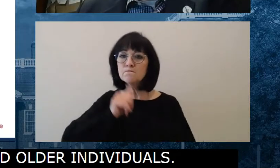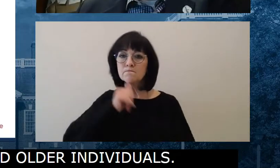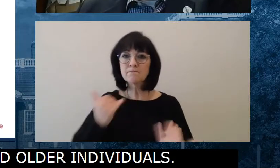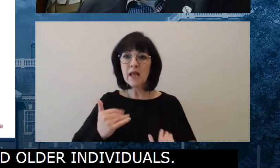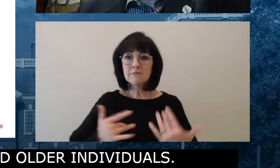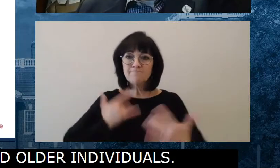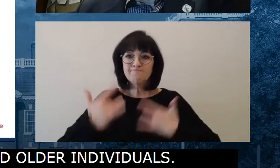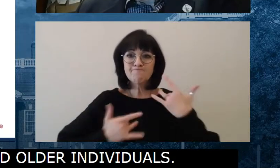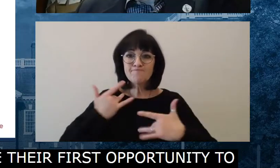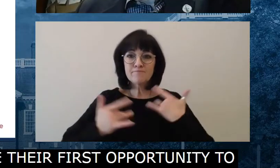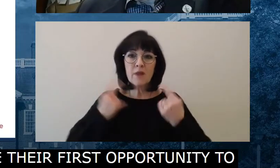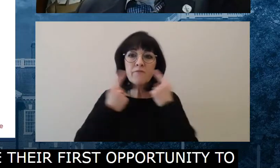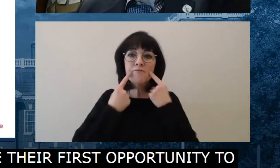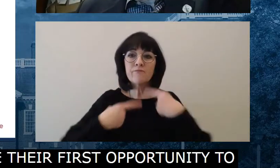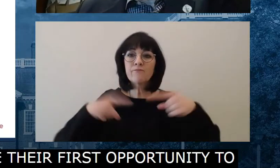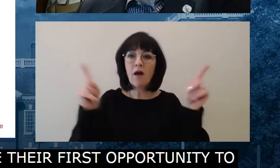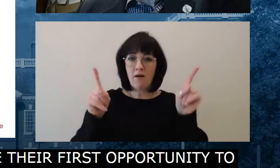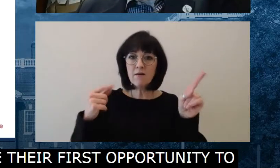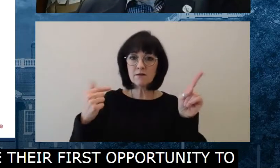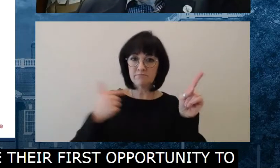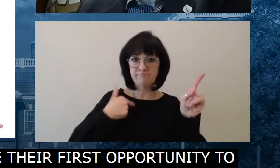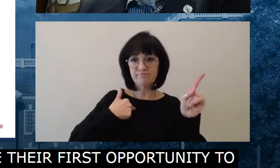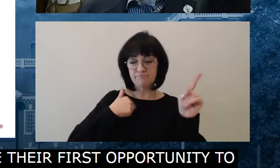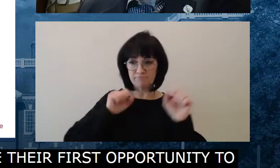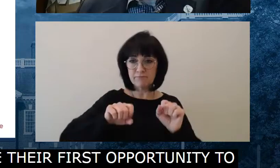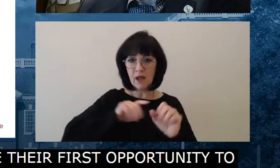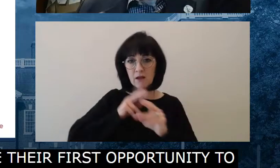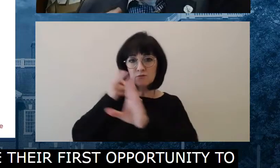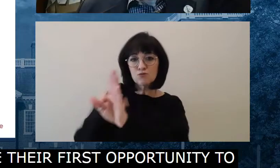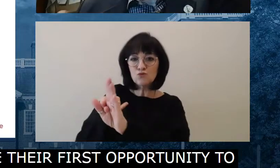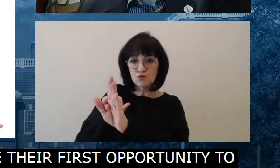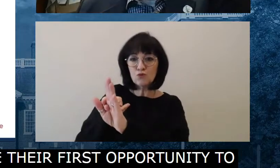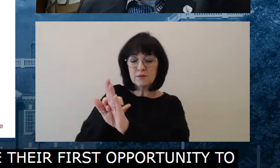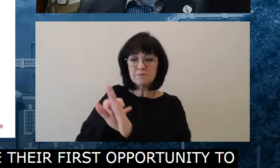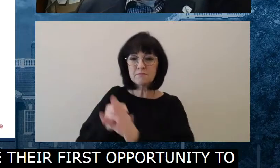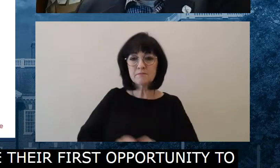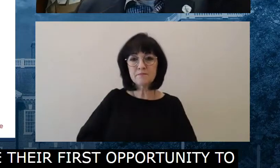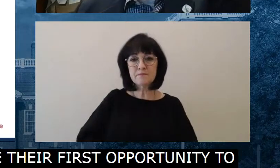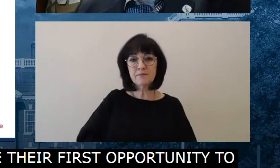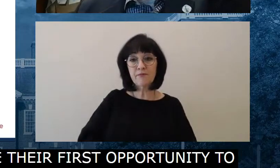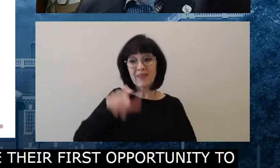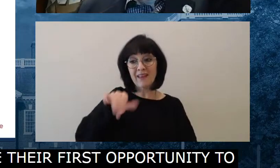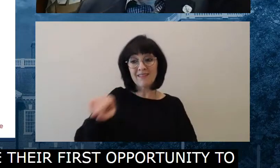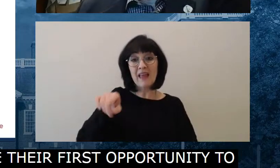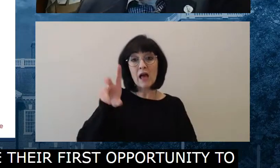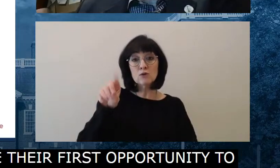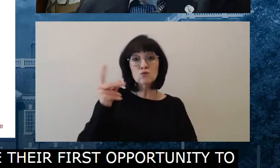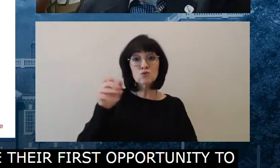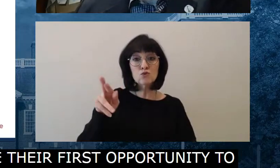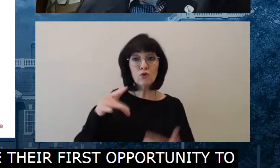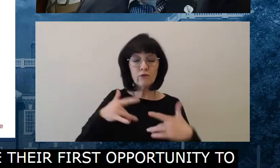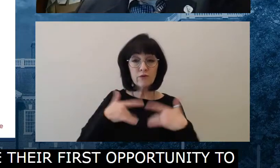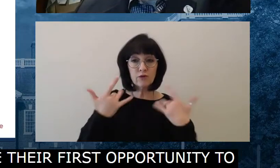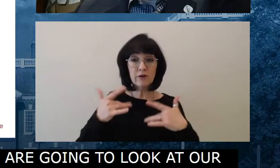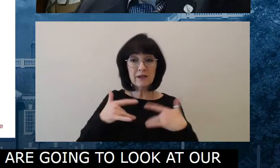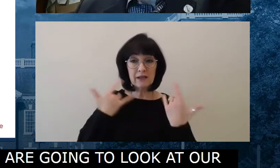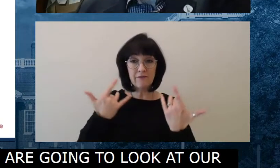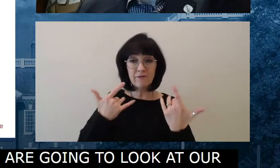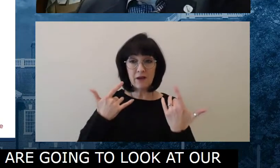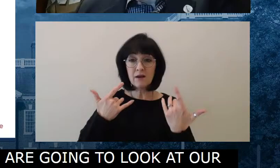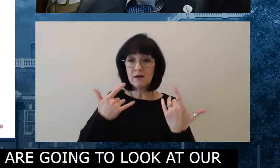look at our allocation for next week. But the event down in Dover, from the time you pull in and